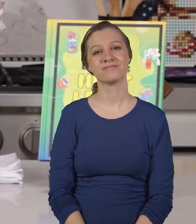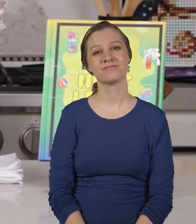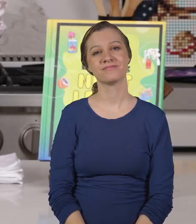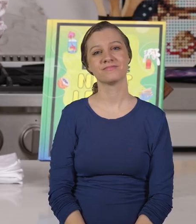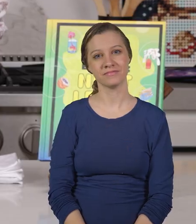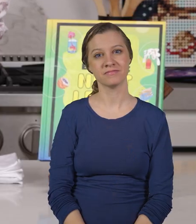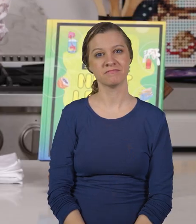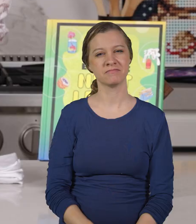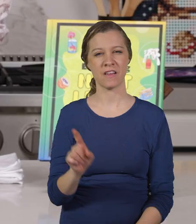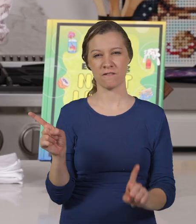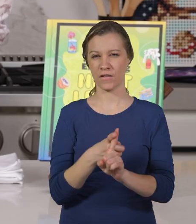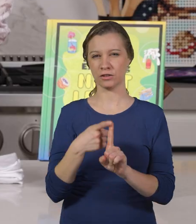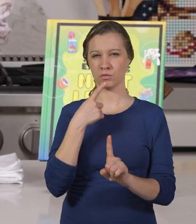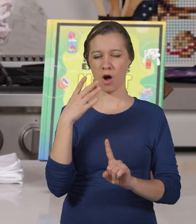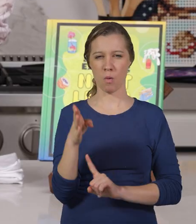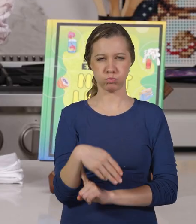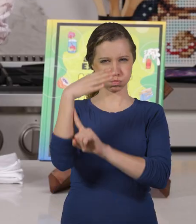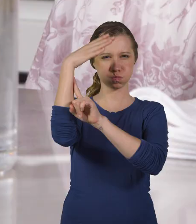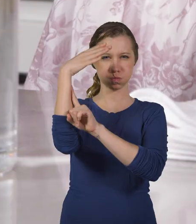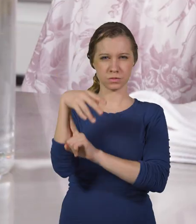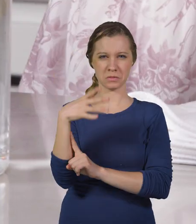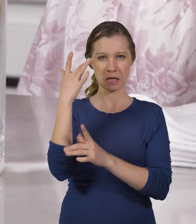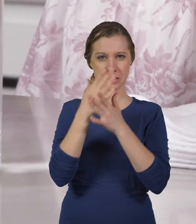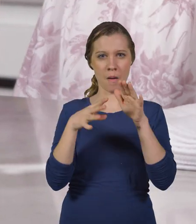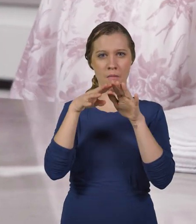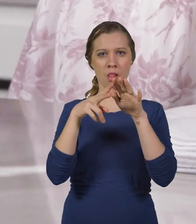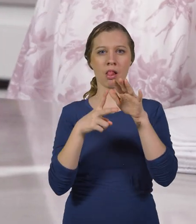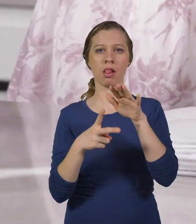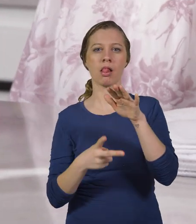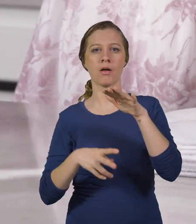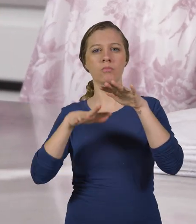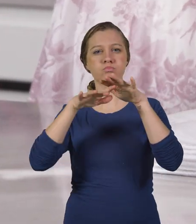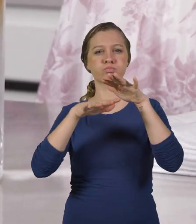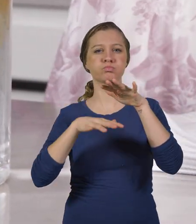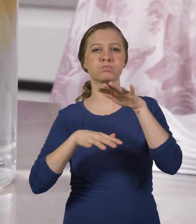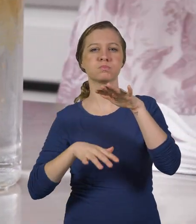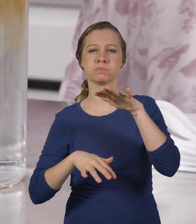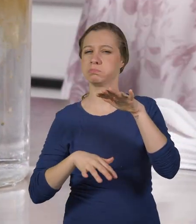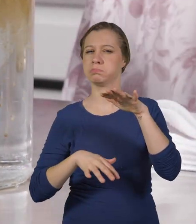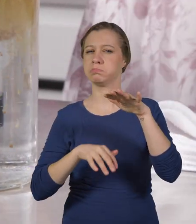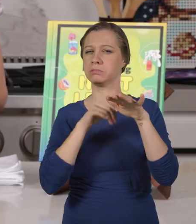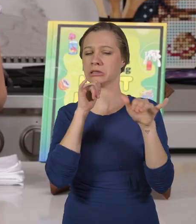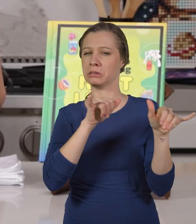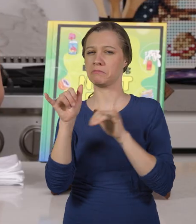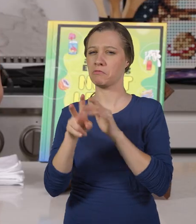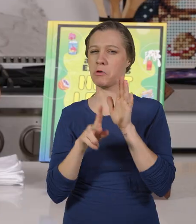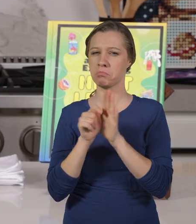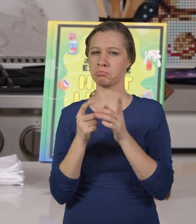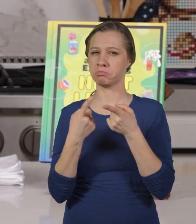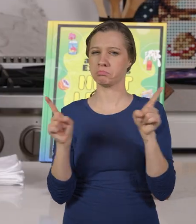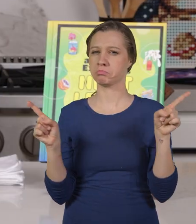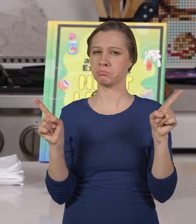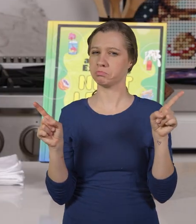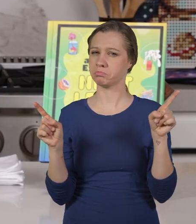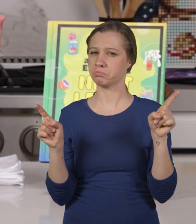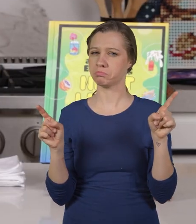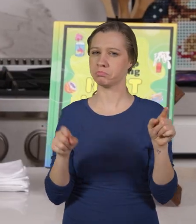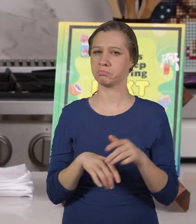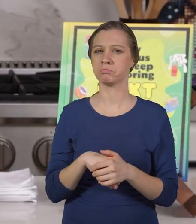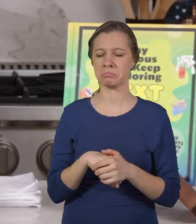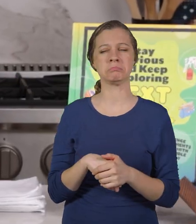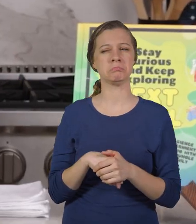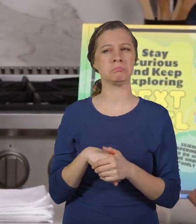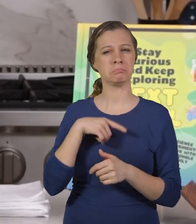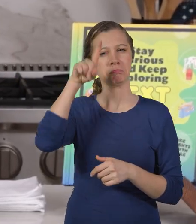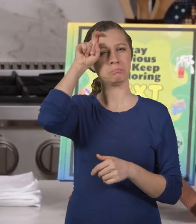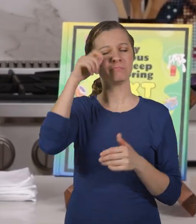And this was my first red flag, because some of it is sinking to the bottom, which is not what happened in the video. And I thought, okay,